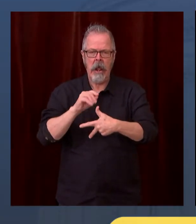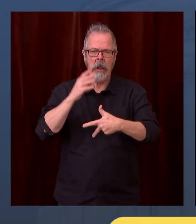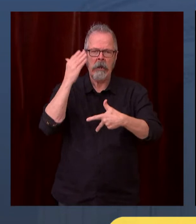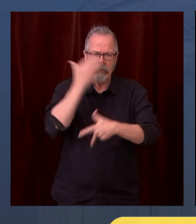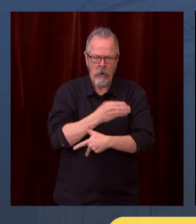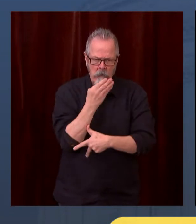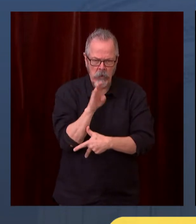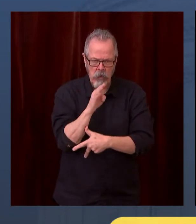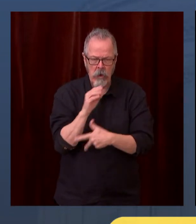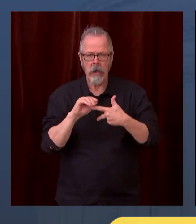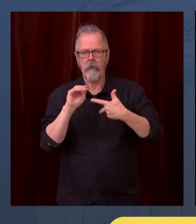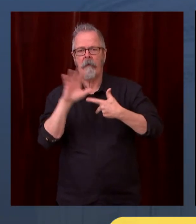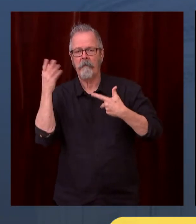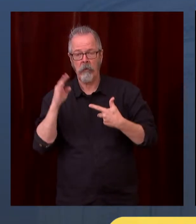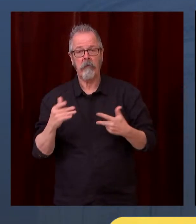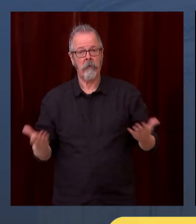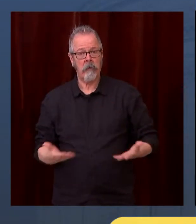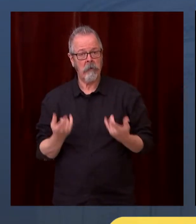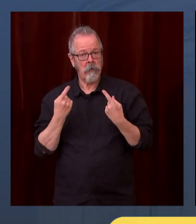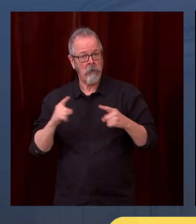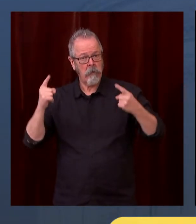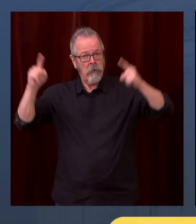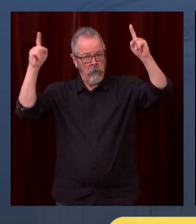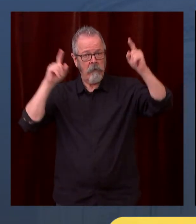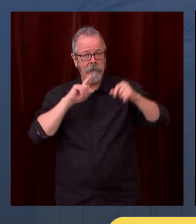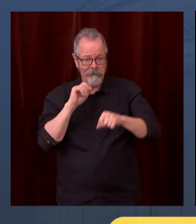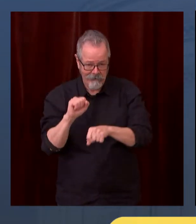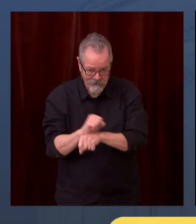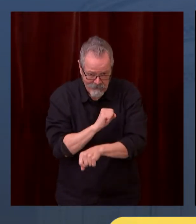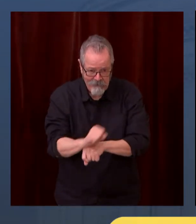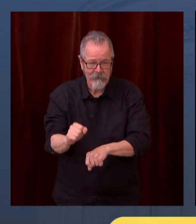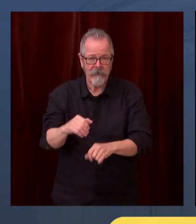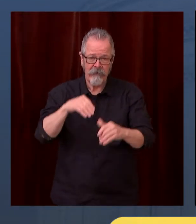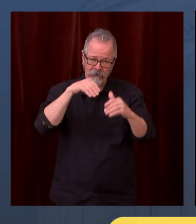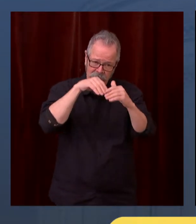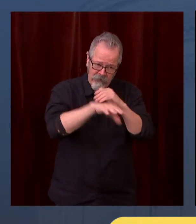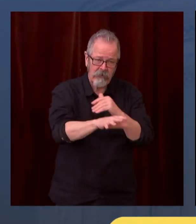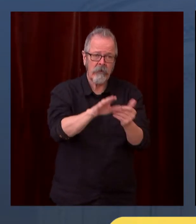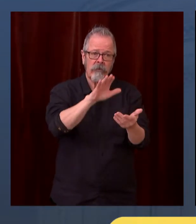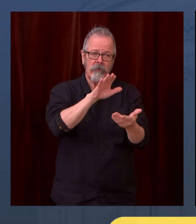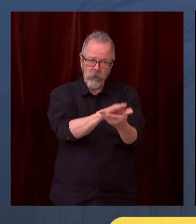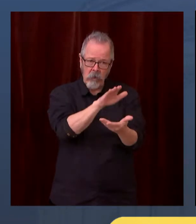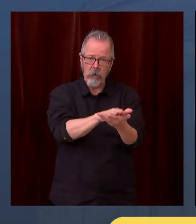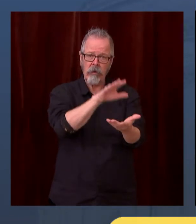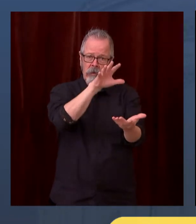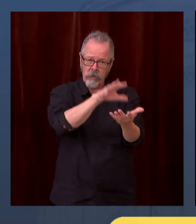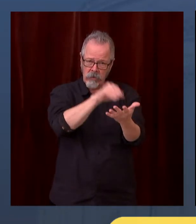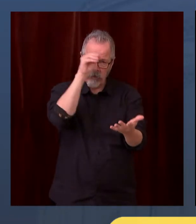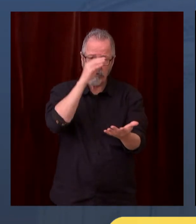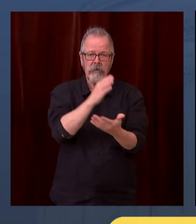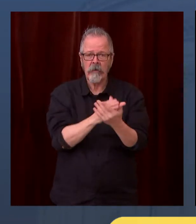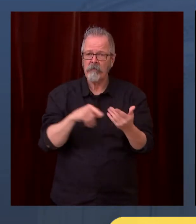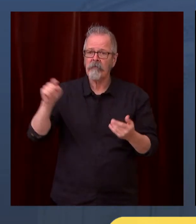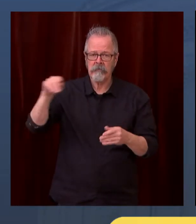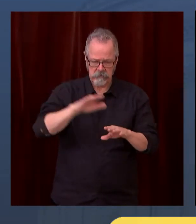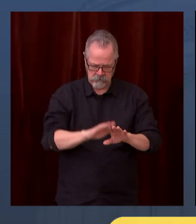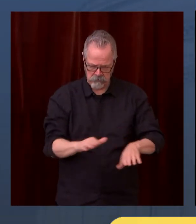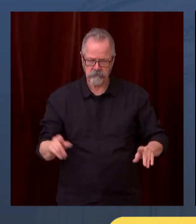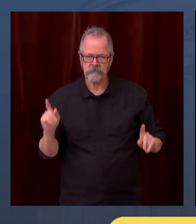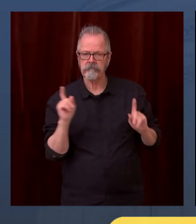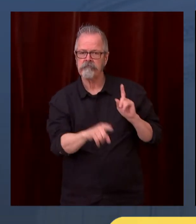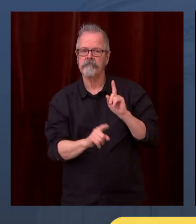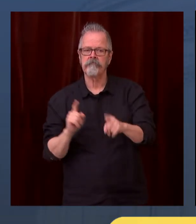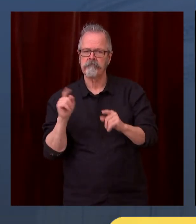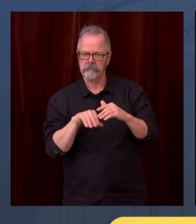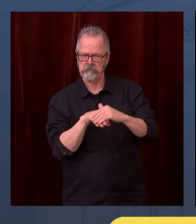very successfully is having in-person learning for many of our schools and many of our students. So we have